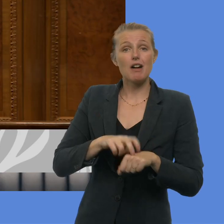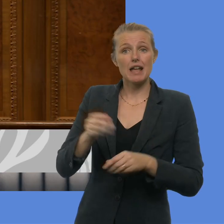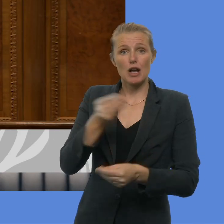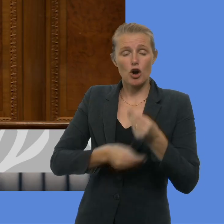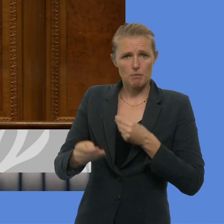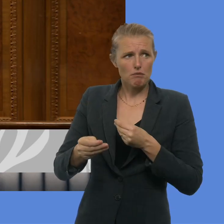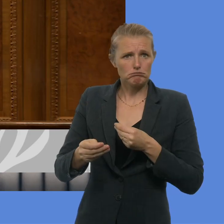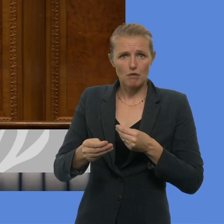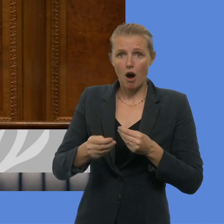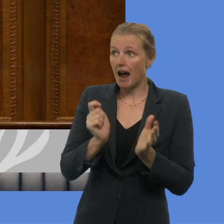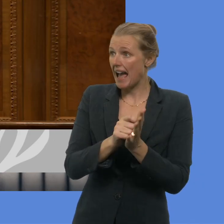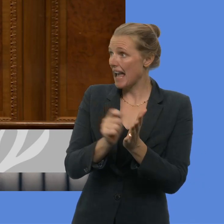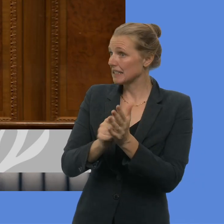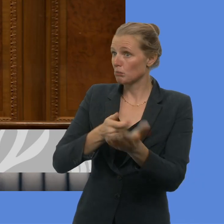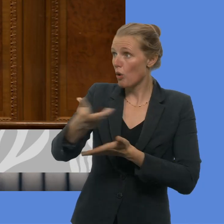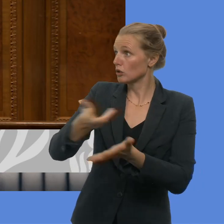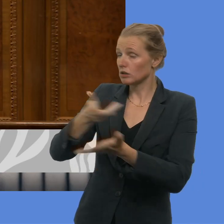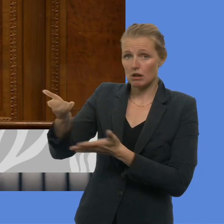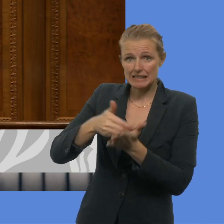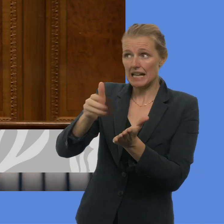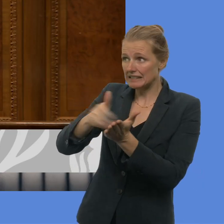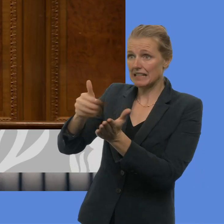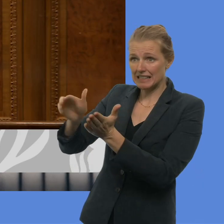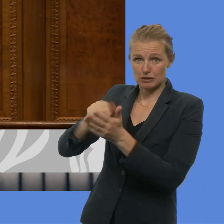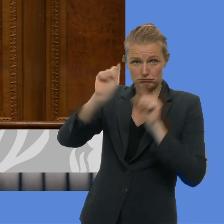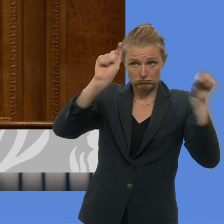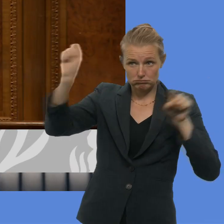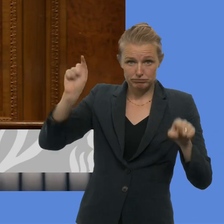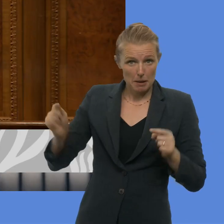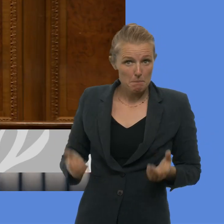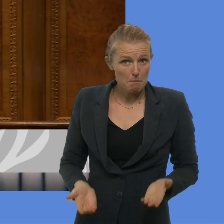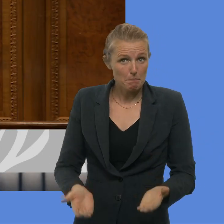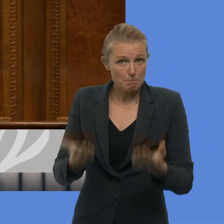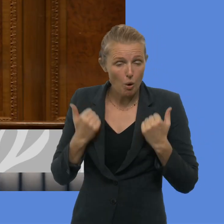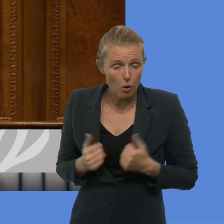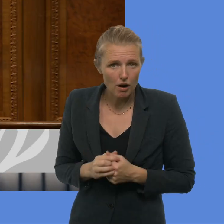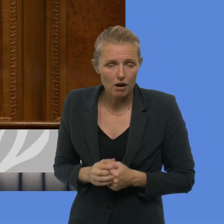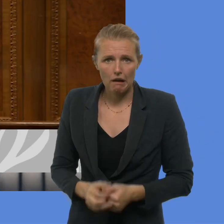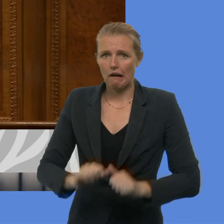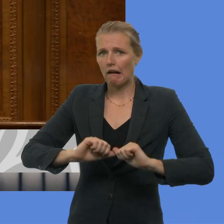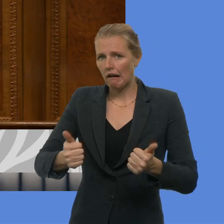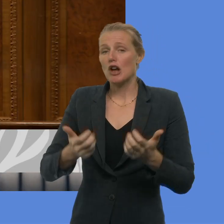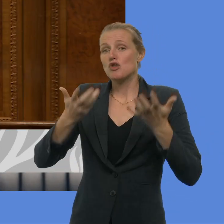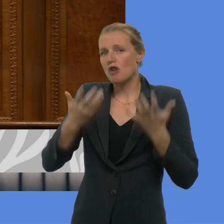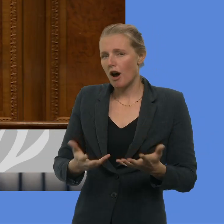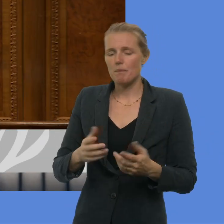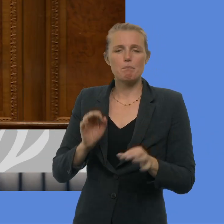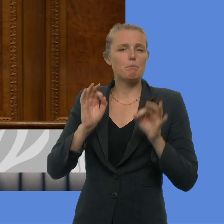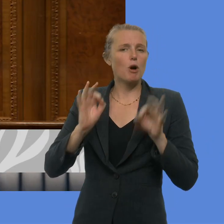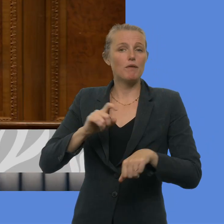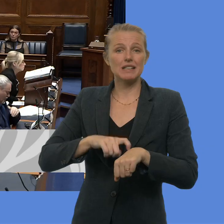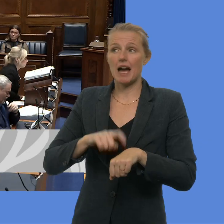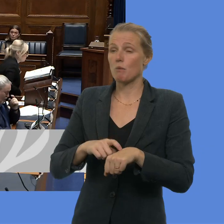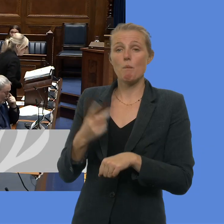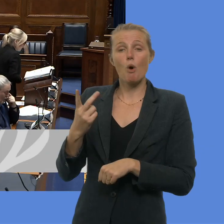Therefore, Minister, would you agree with me that now is the time for us to maximise our access to the dual market